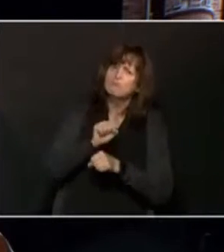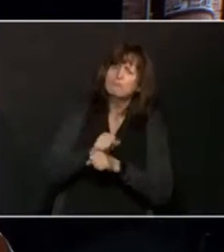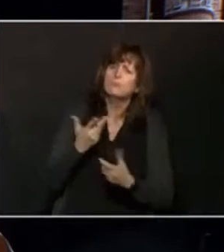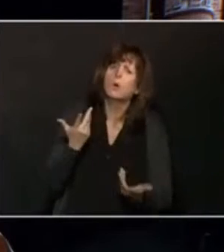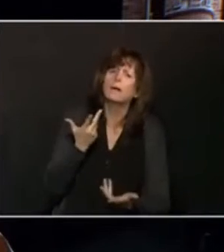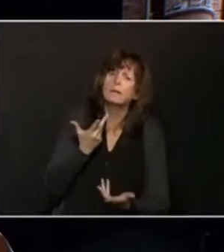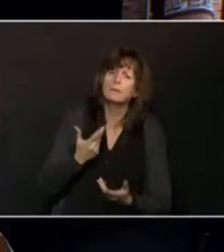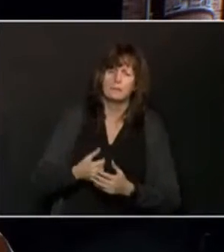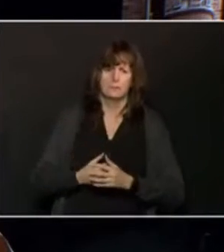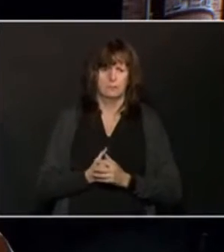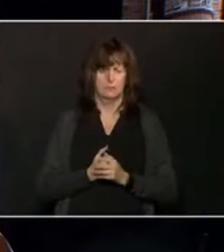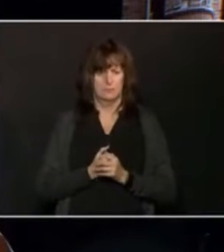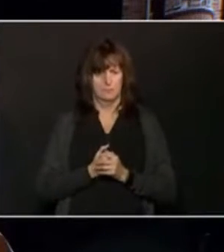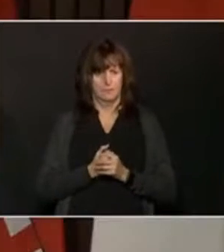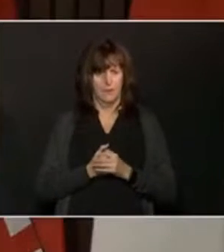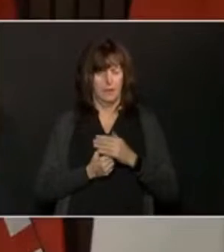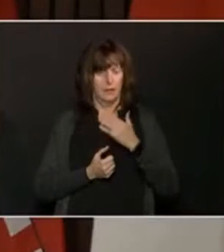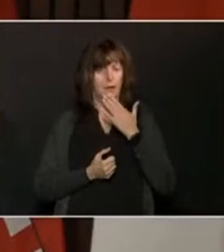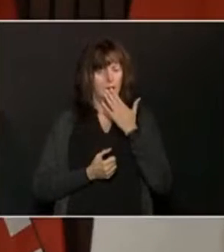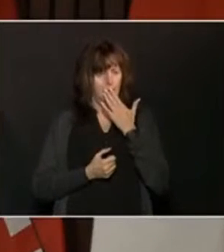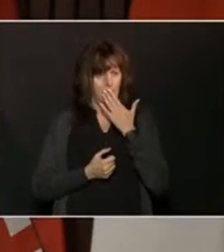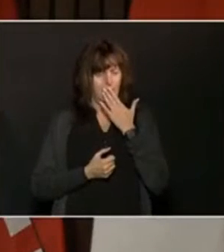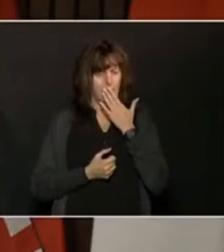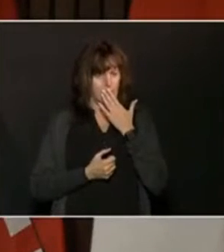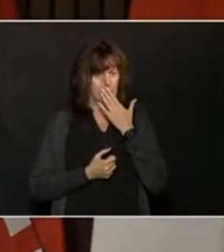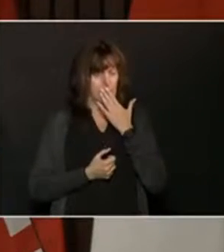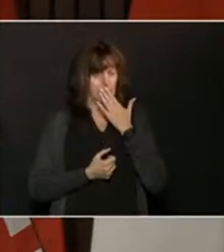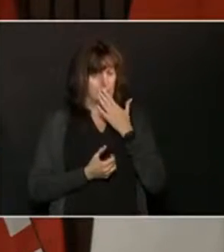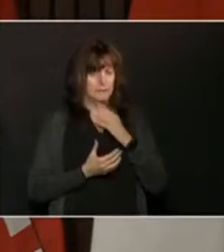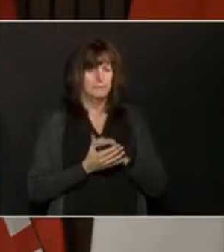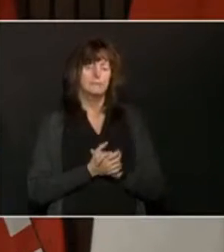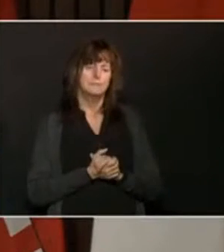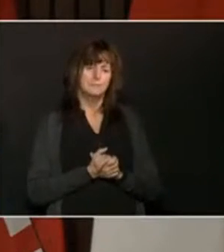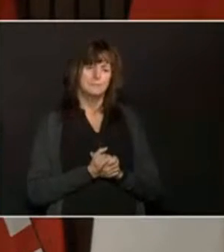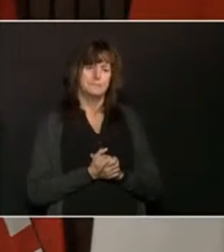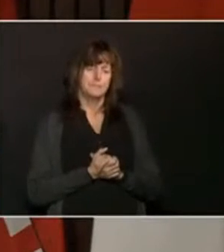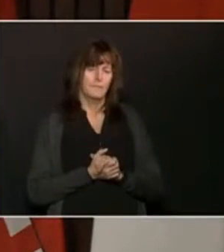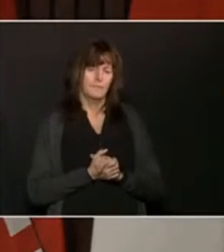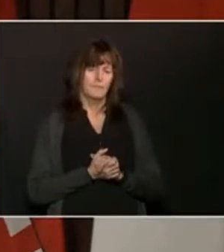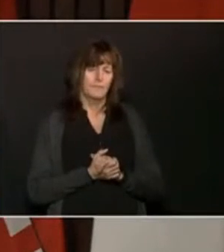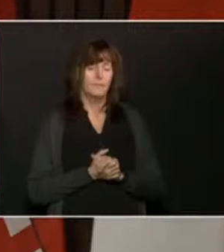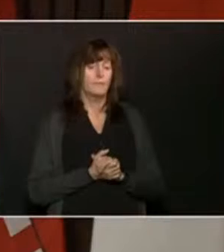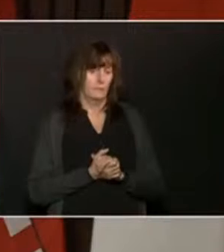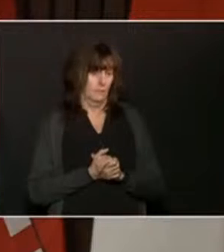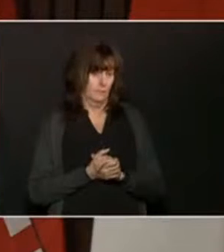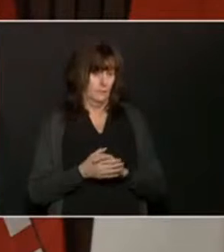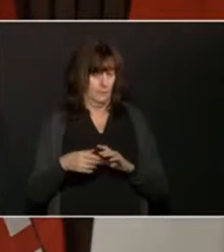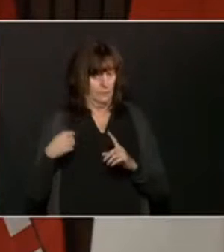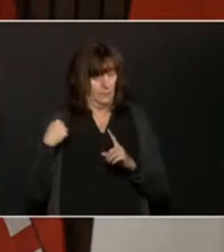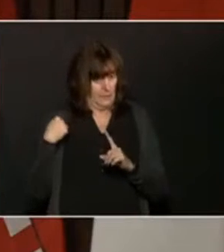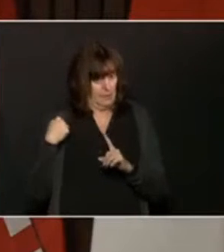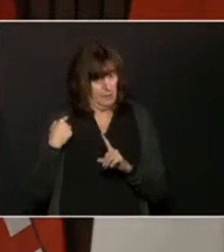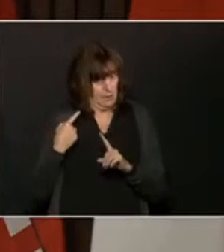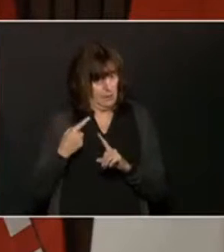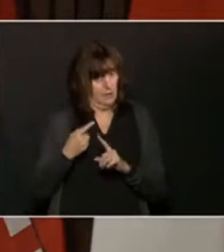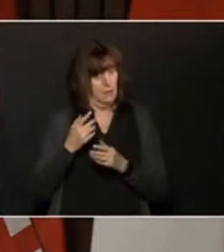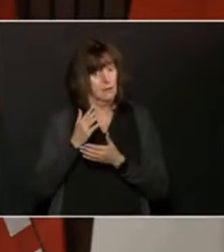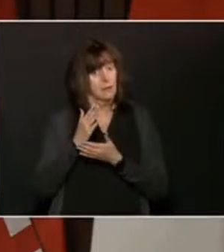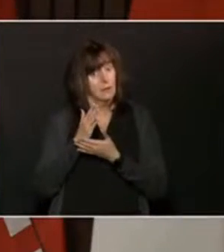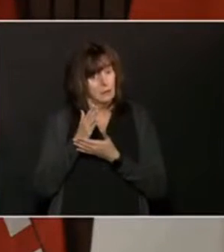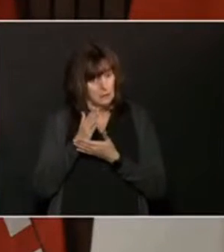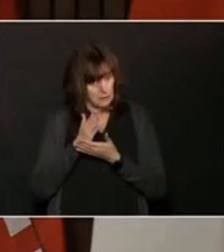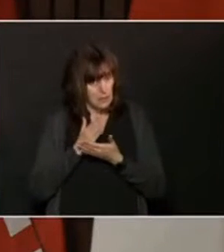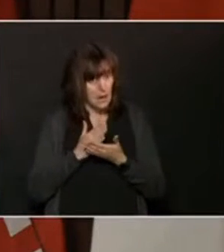So we've gone through a period now where we've seen a series of restrictions. And I think sometimes people look at the restrictions as being an on or an off